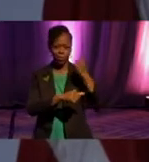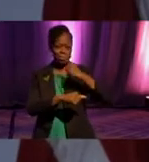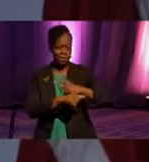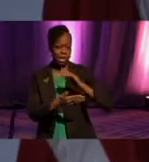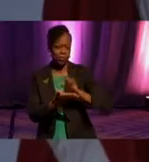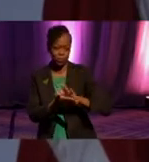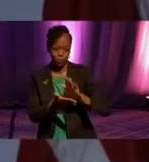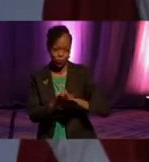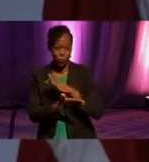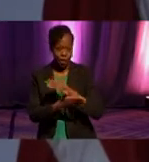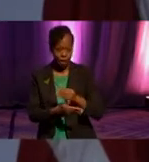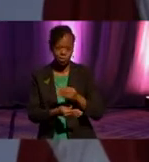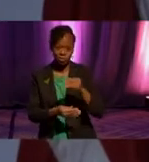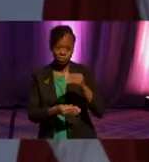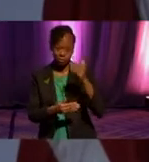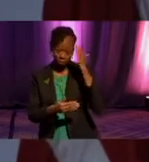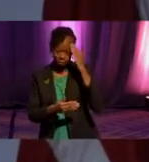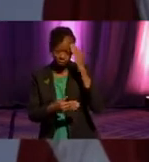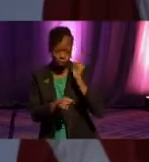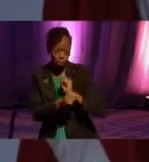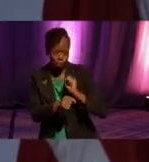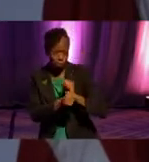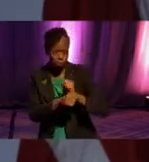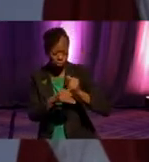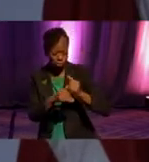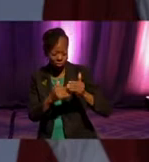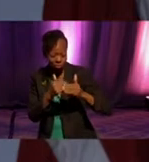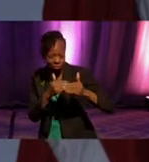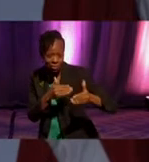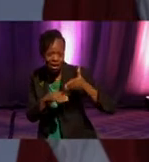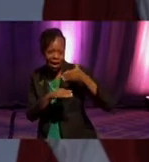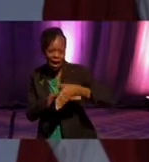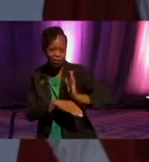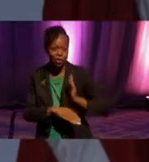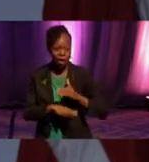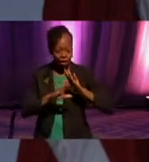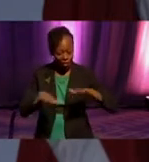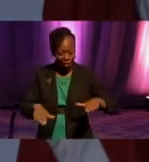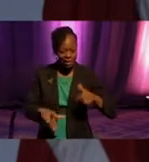work continues after our young people have grown up and graduated.